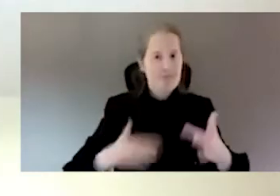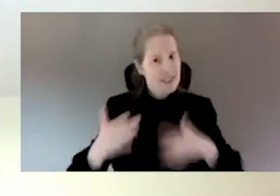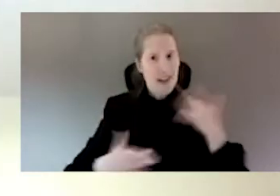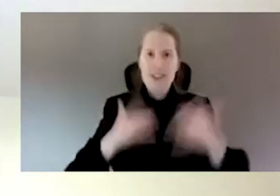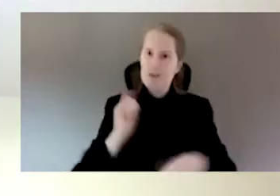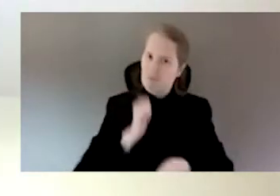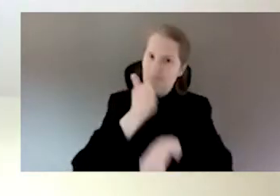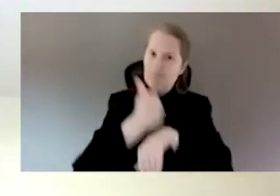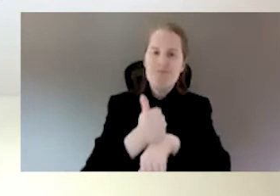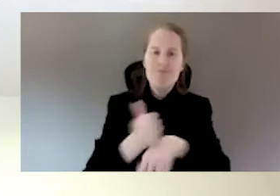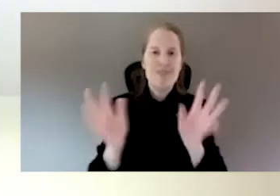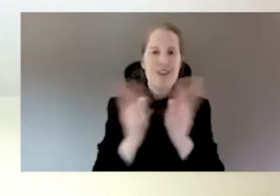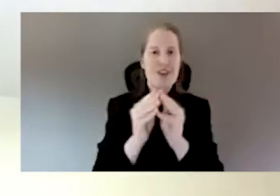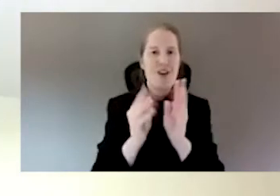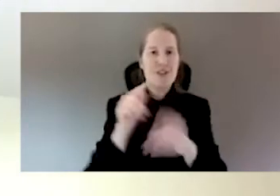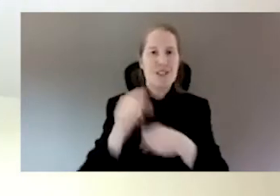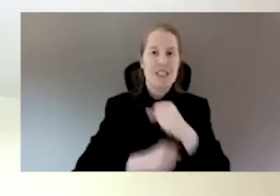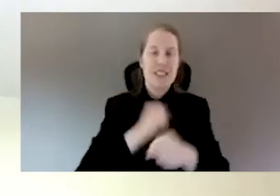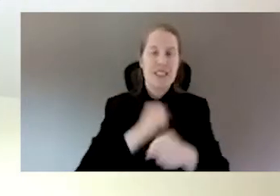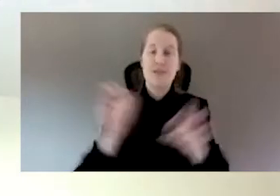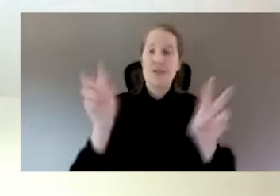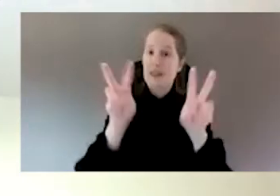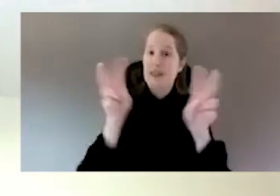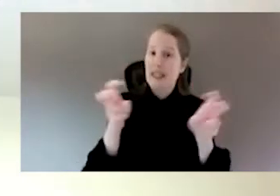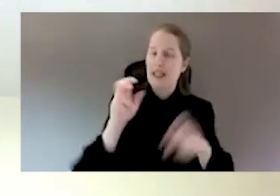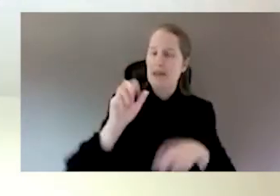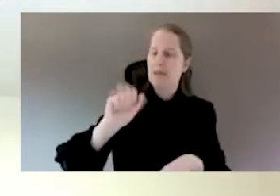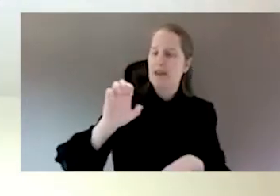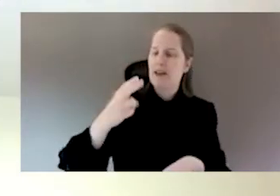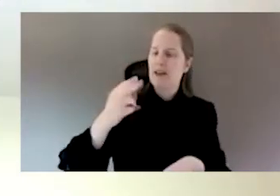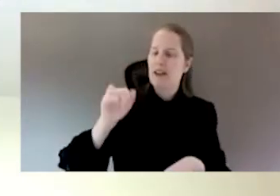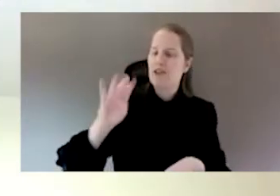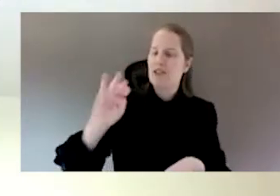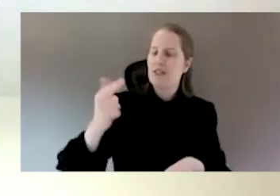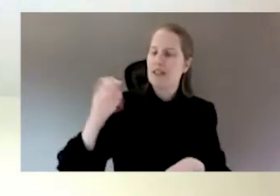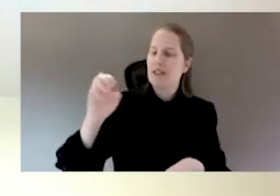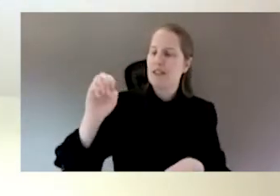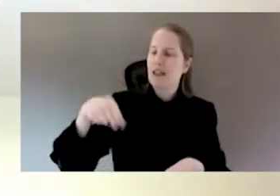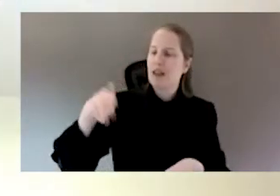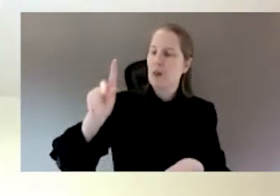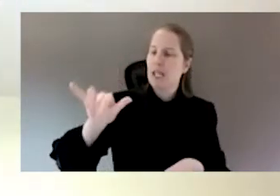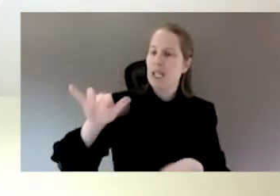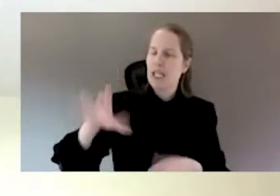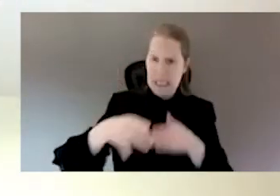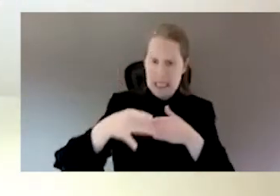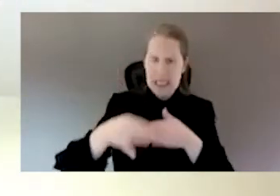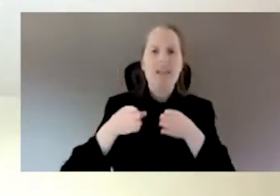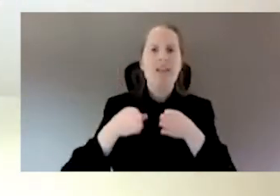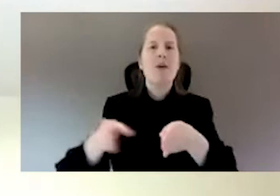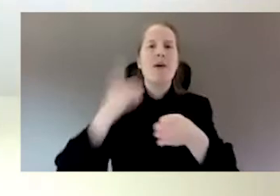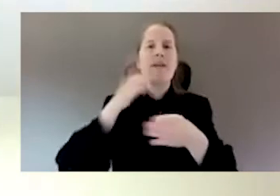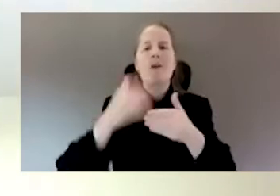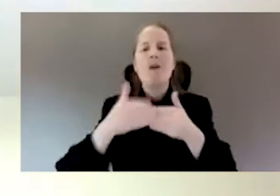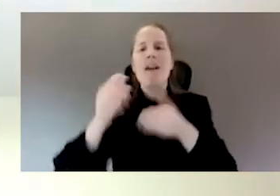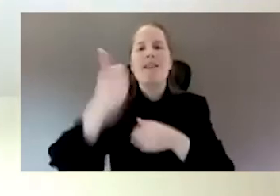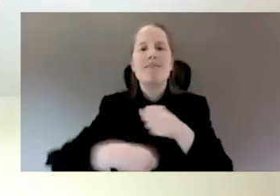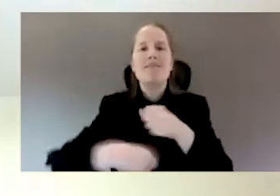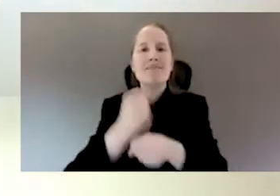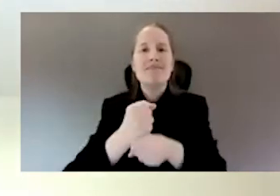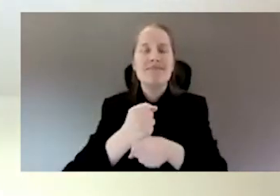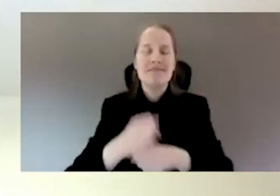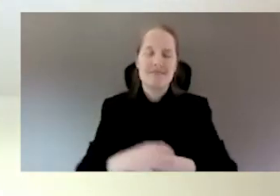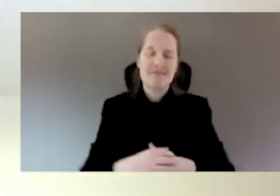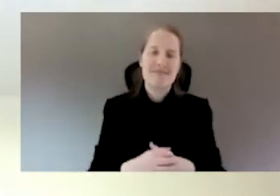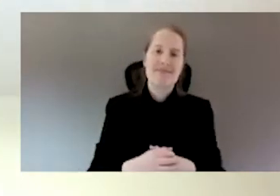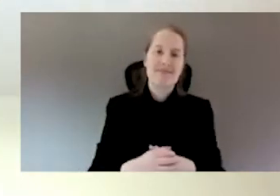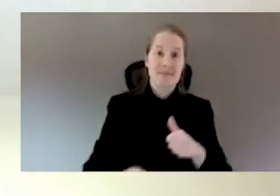year's conference. The theme being Achieving Equity, Leading the Way for the Next Decade. This